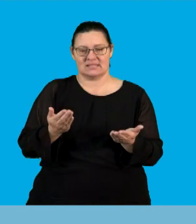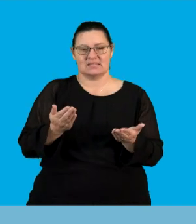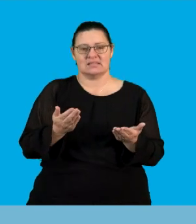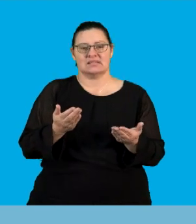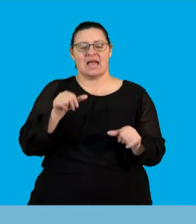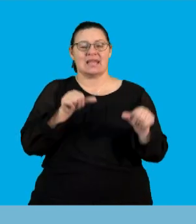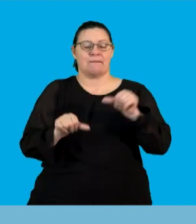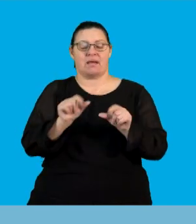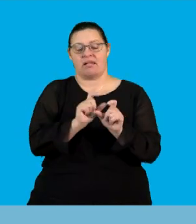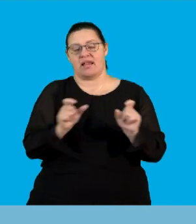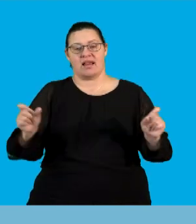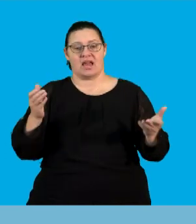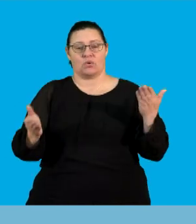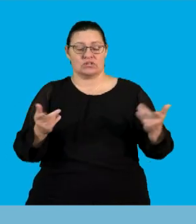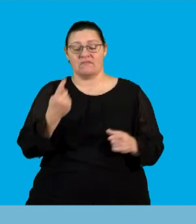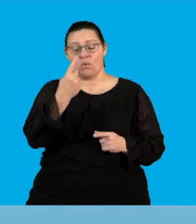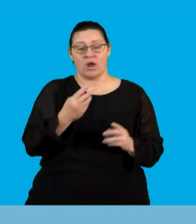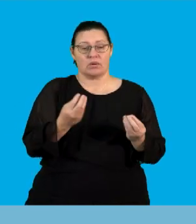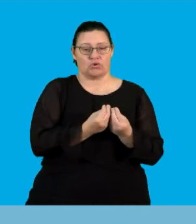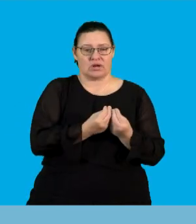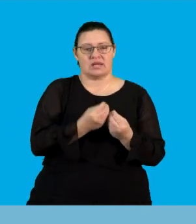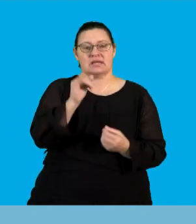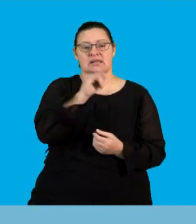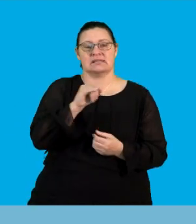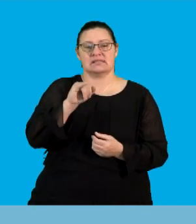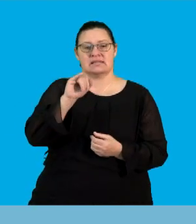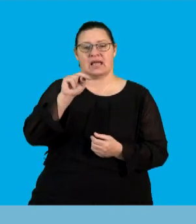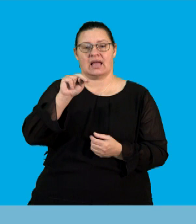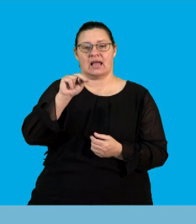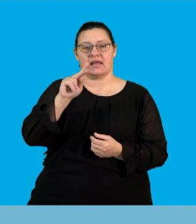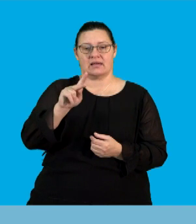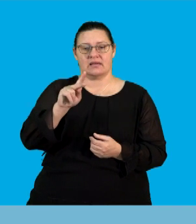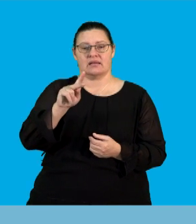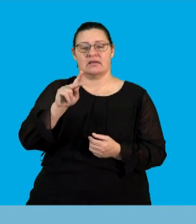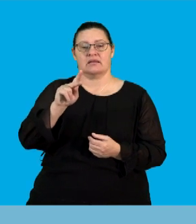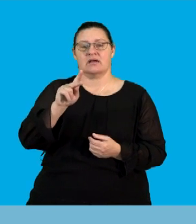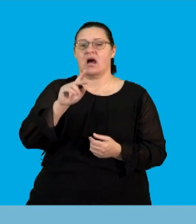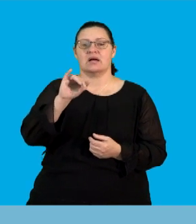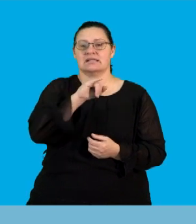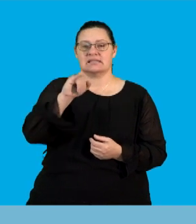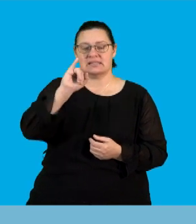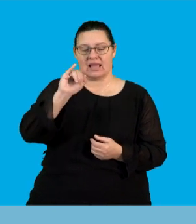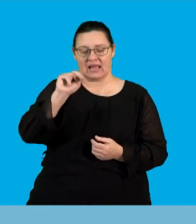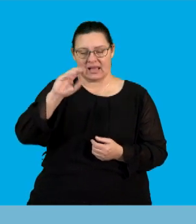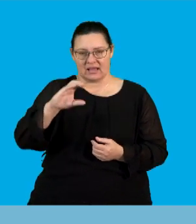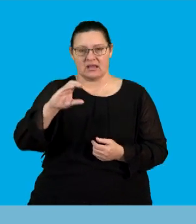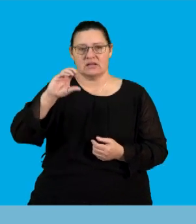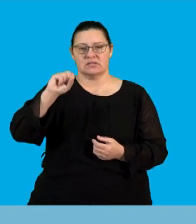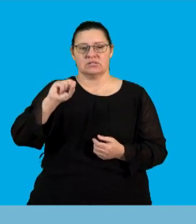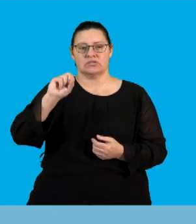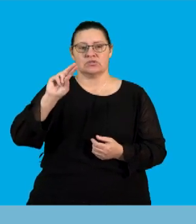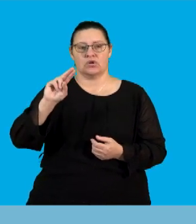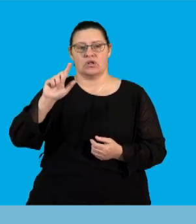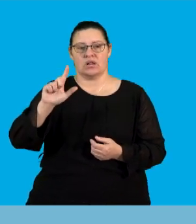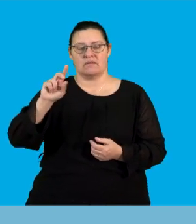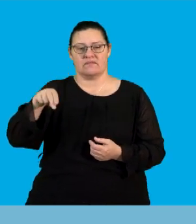chemical equation for this reaction if one of the products is zinc sulfide. So we are told that we have